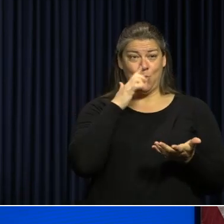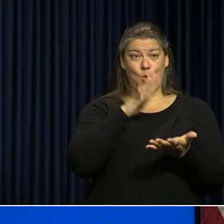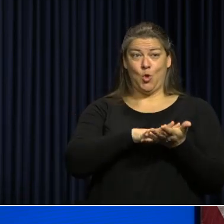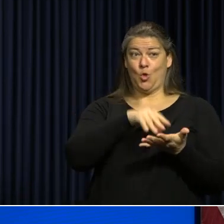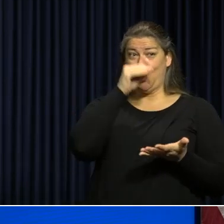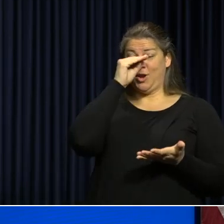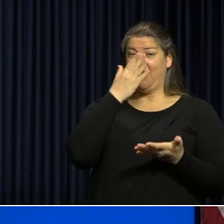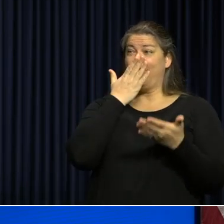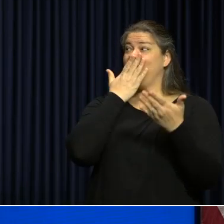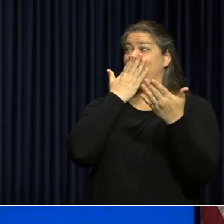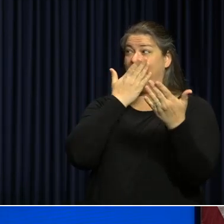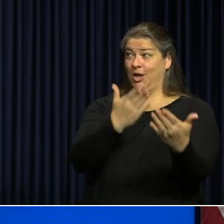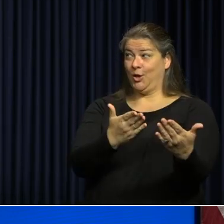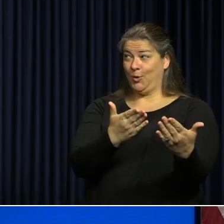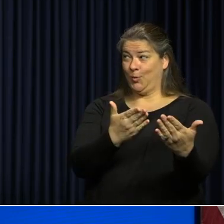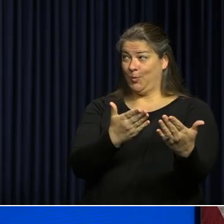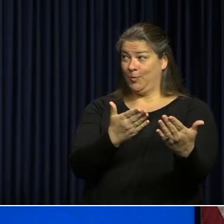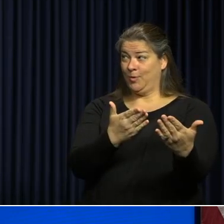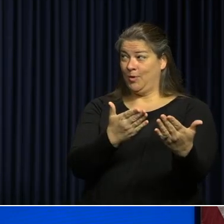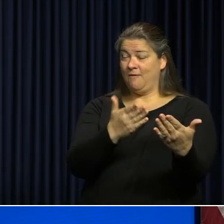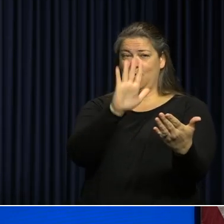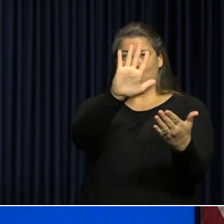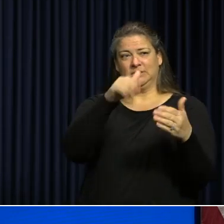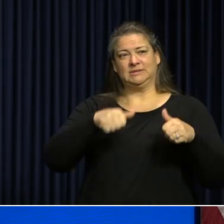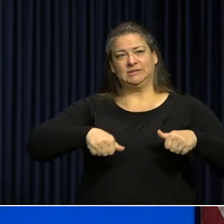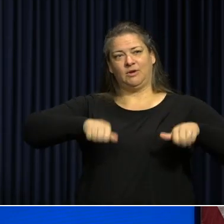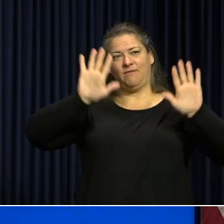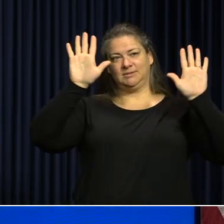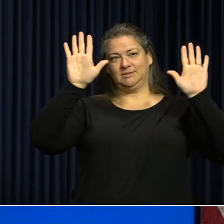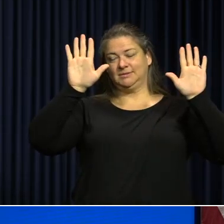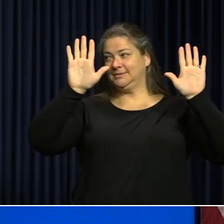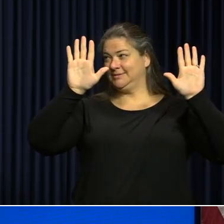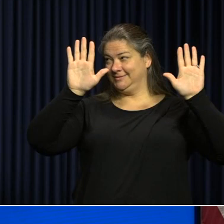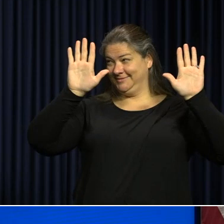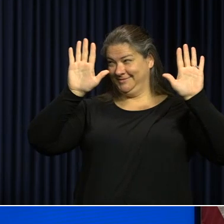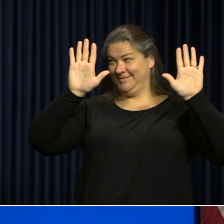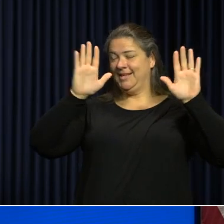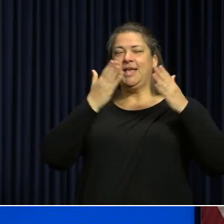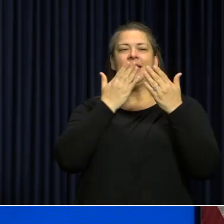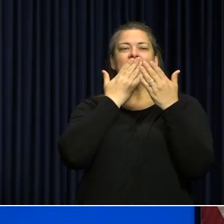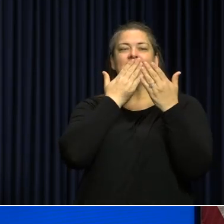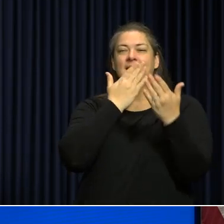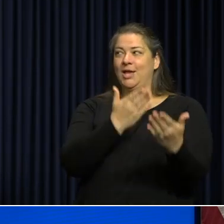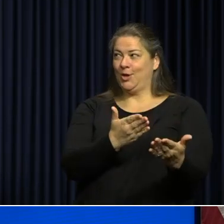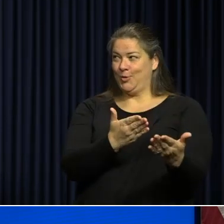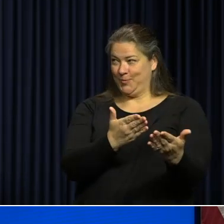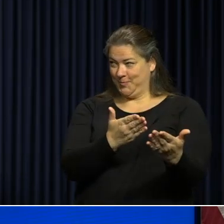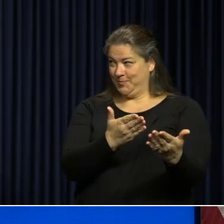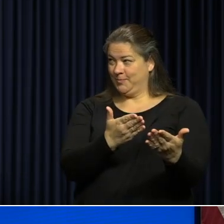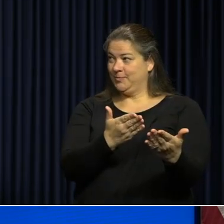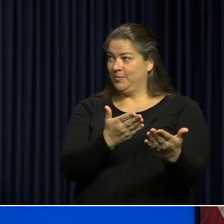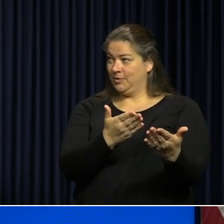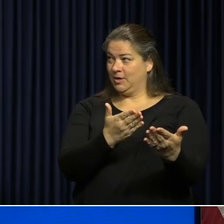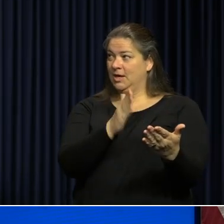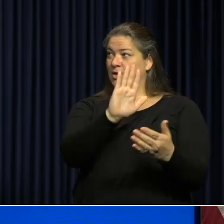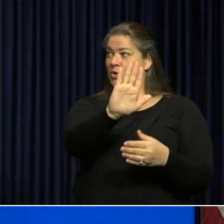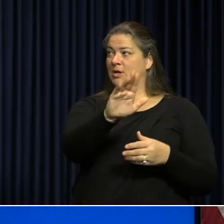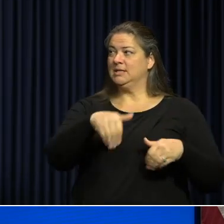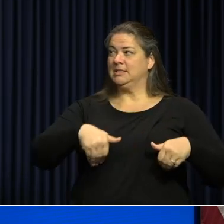learn, thank you for your sacrifice. Thank you for